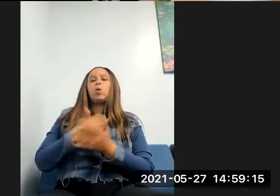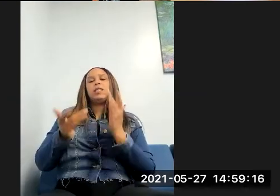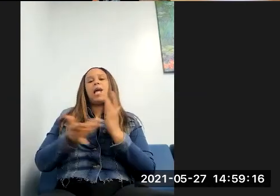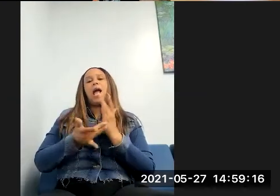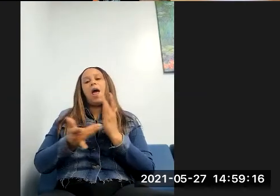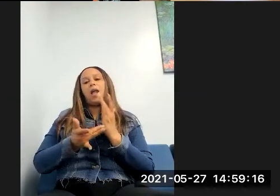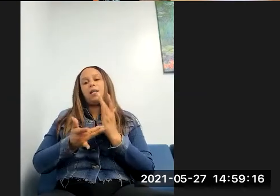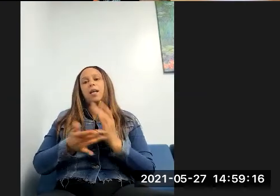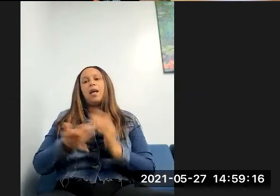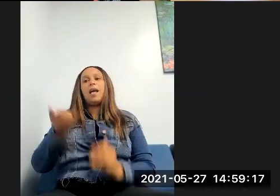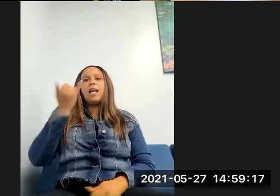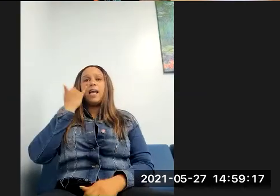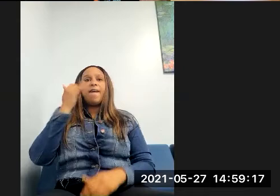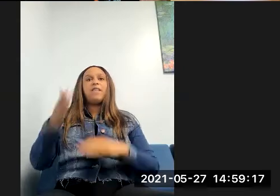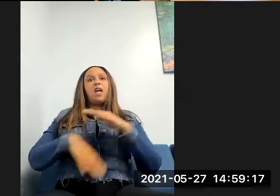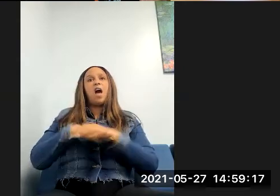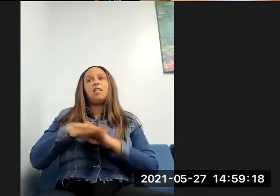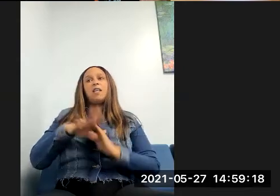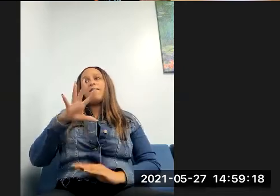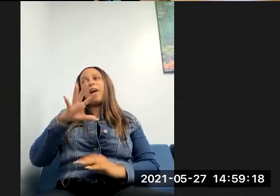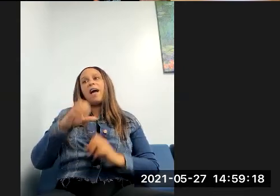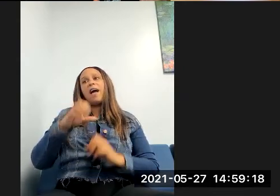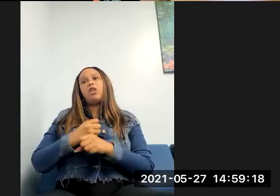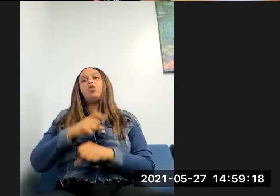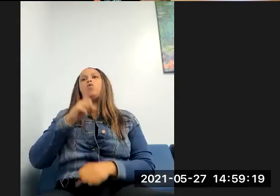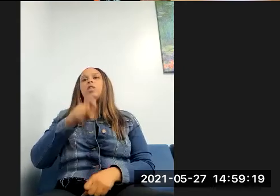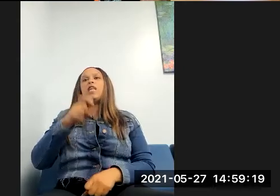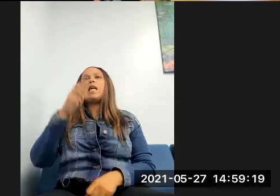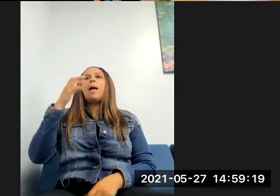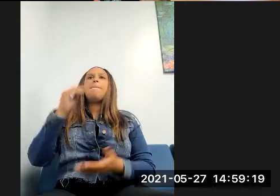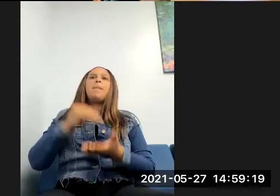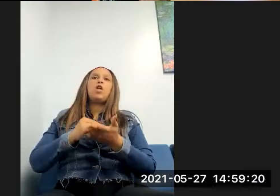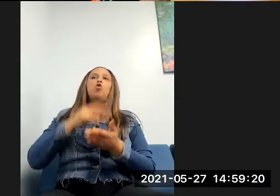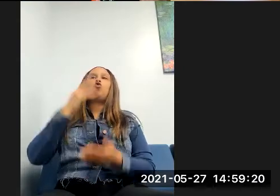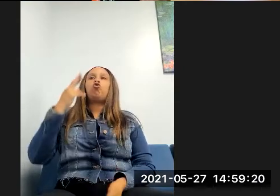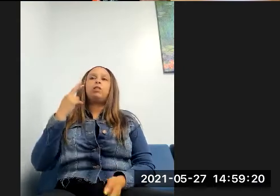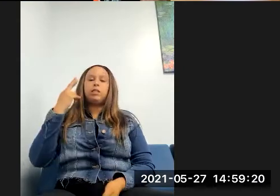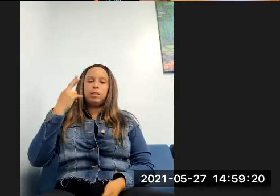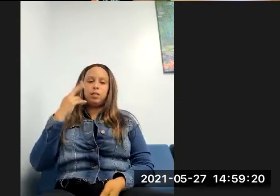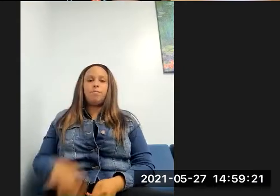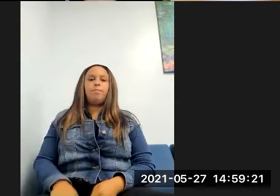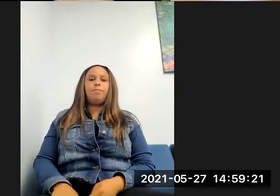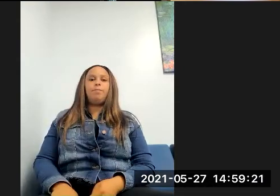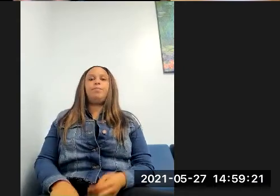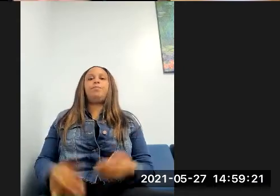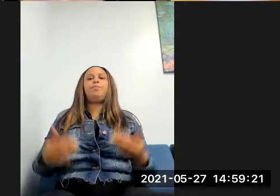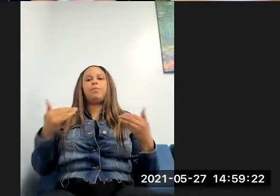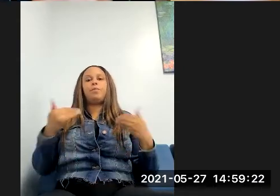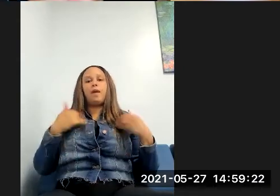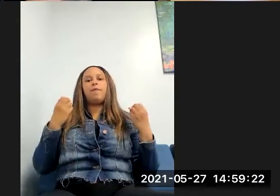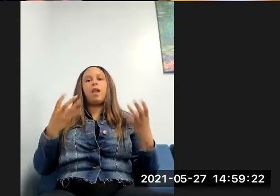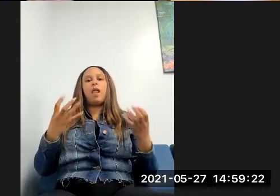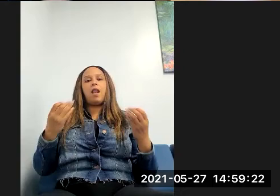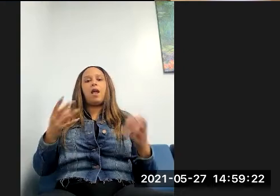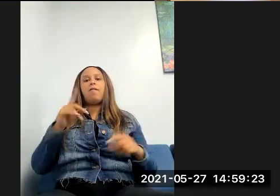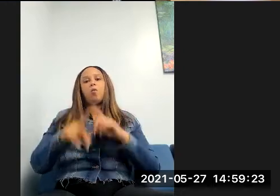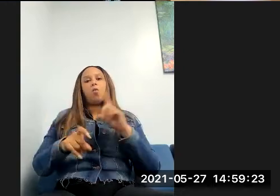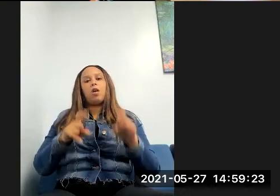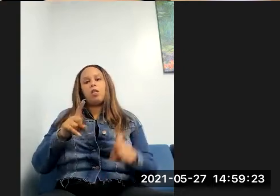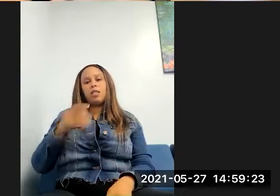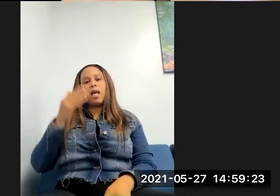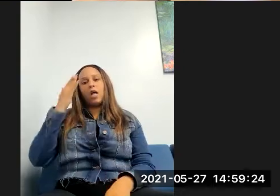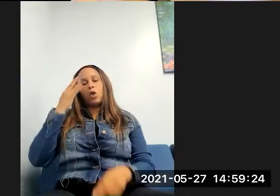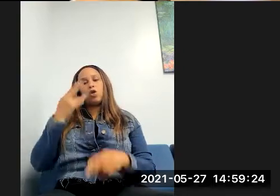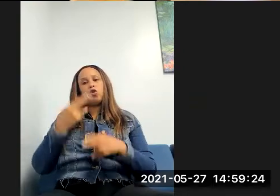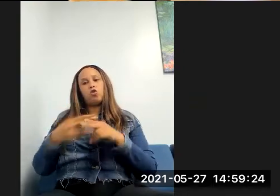If it's under 5 years, you have to have a medical necessity. All right, we have a lot of questions, and I know we are short on Eh, time. I'm